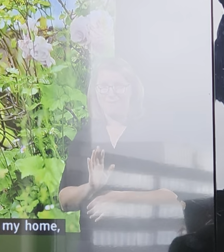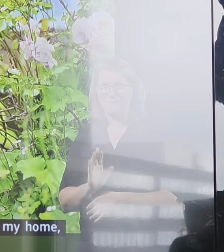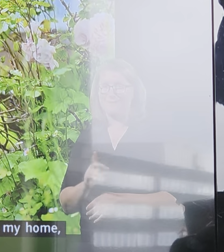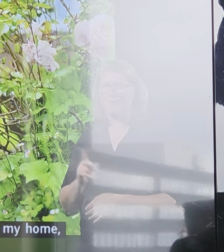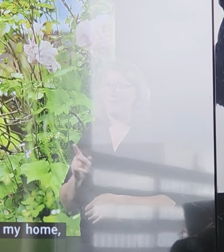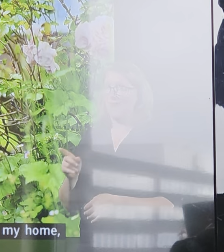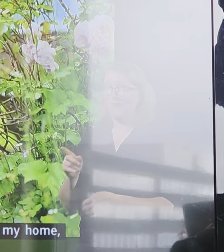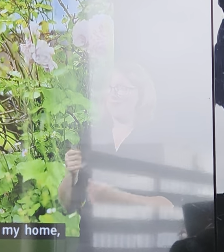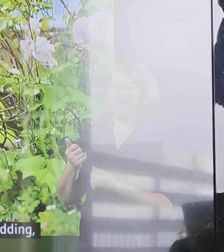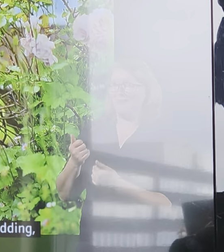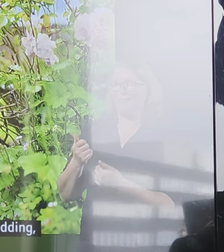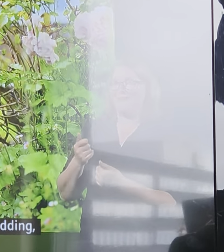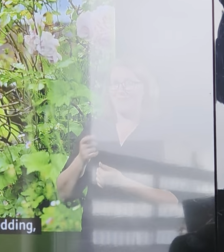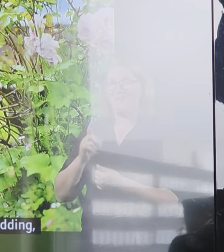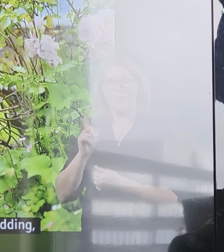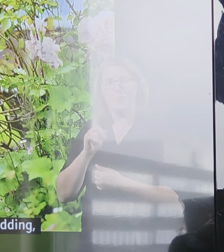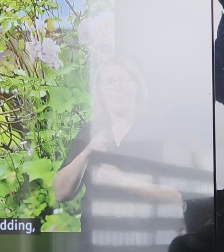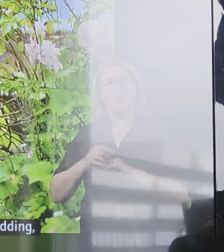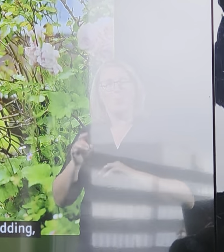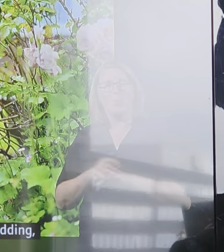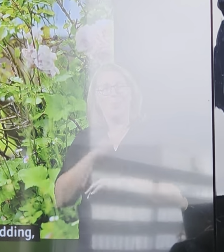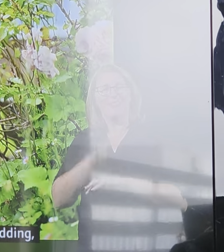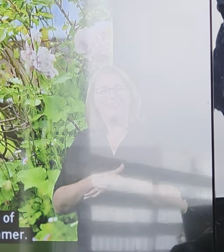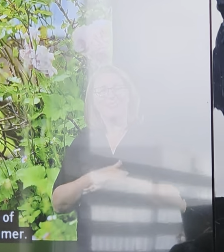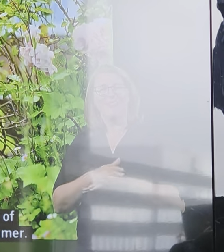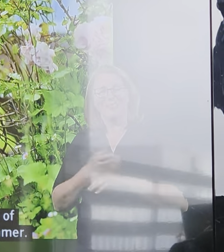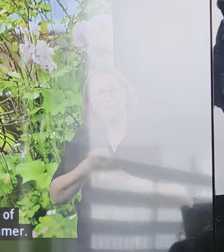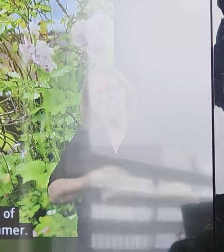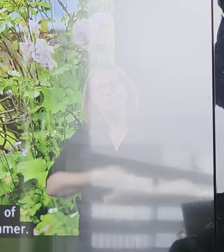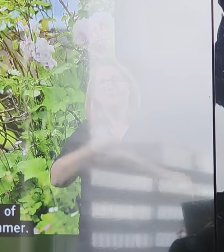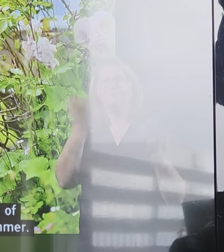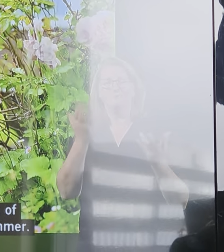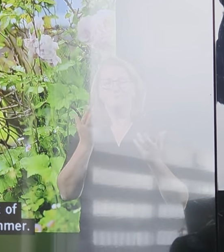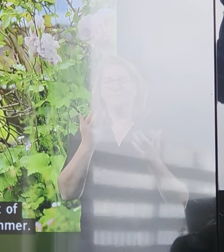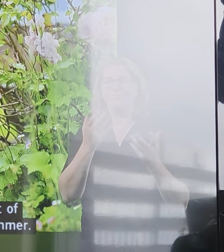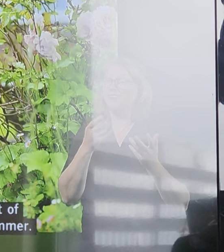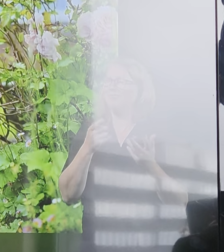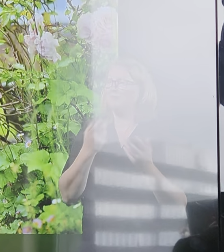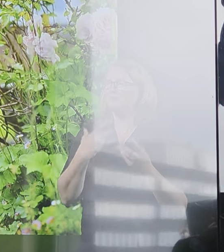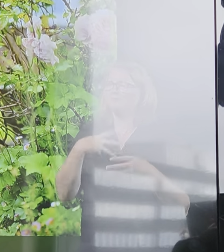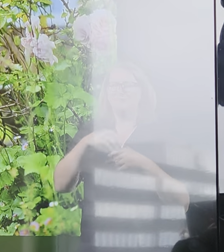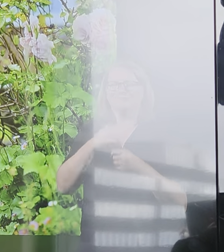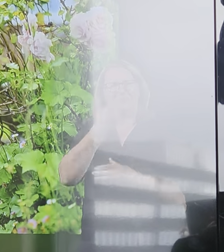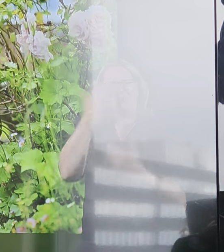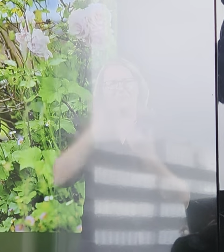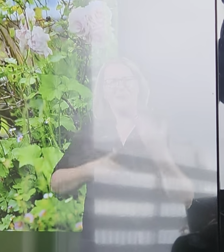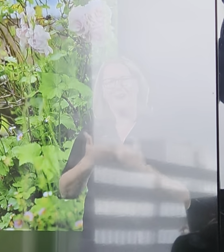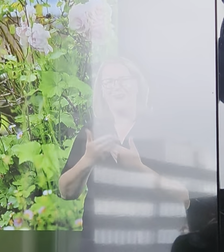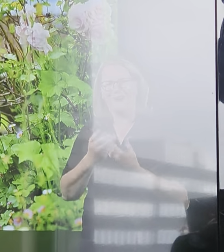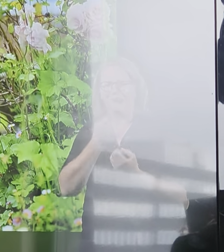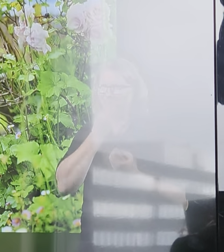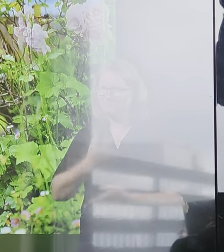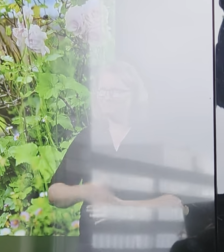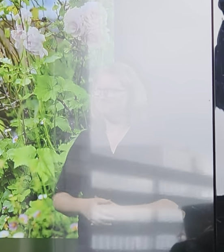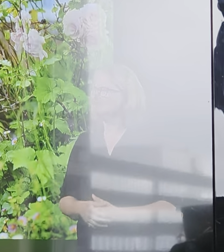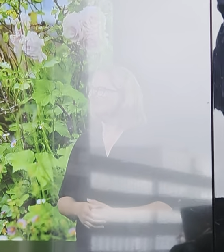into my home, be thrown at the wedding, and become part of the rest of the summer.